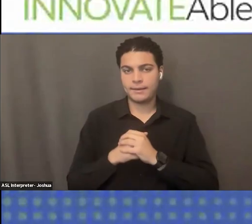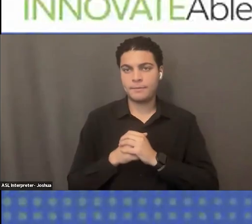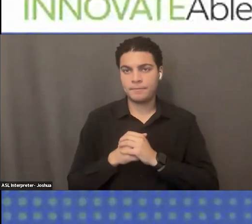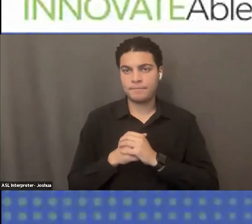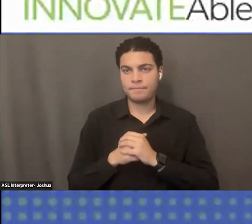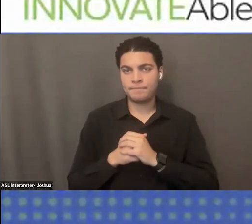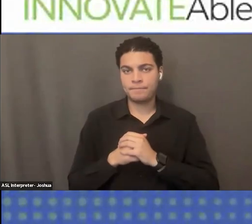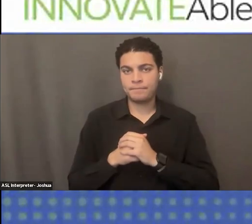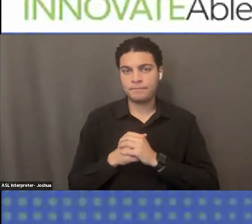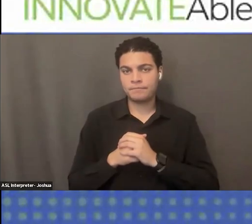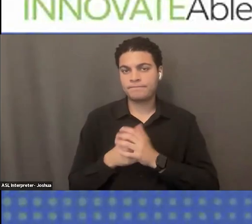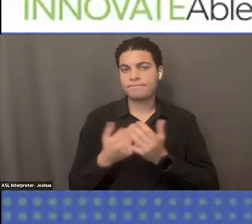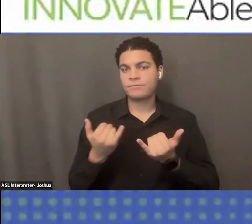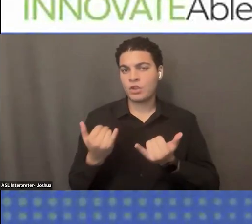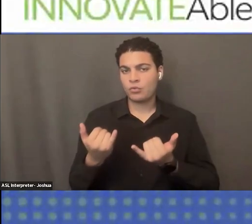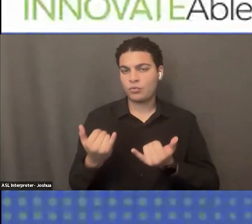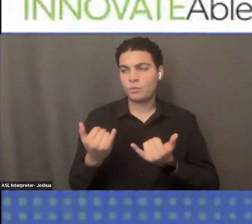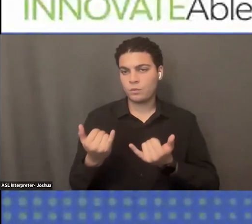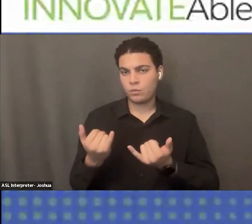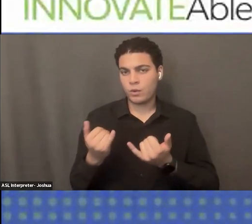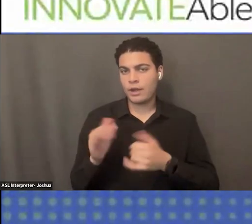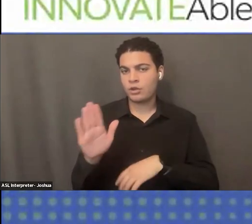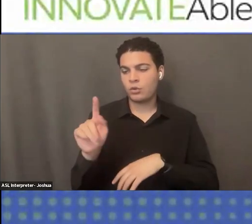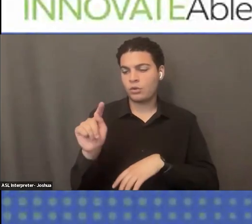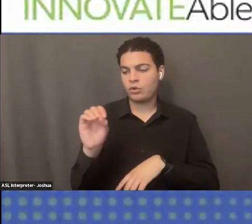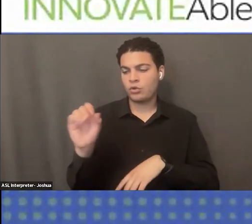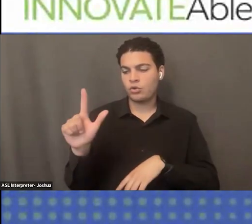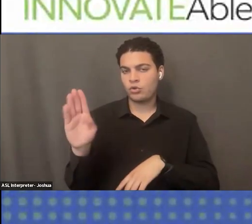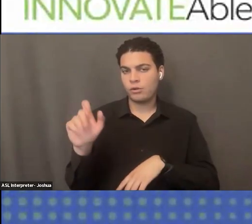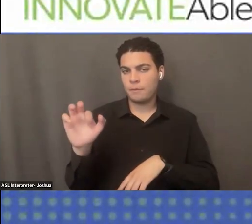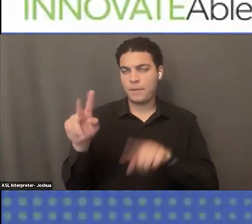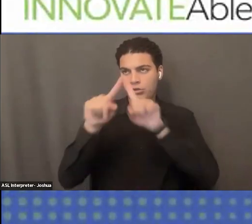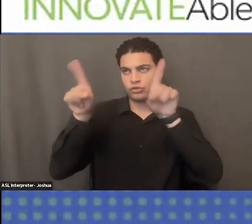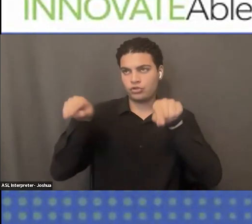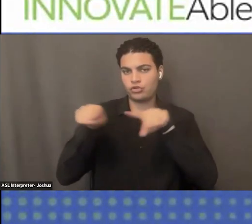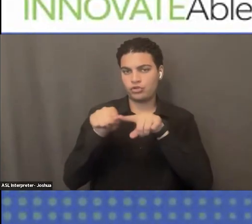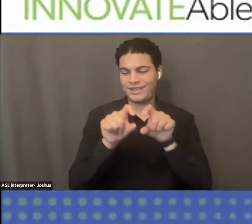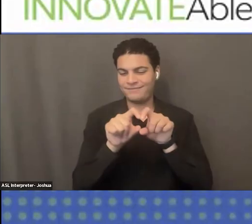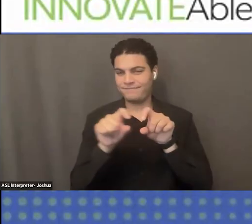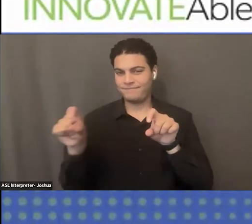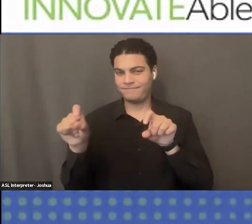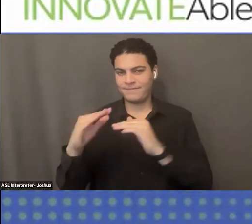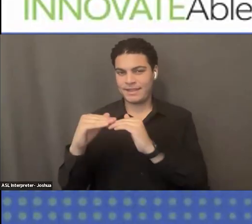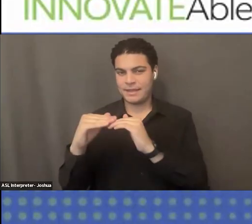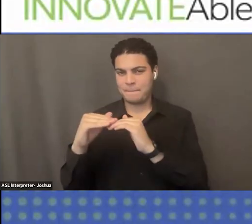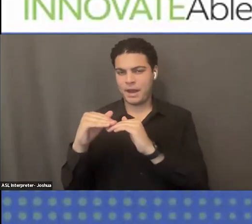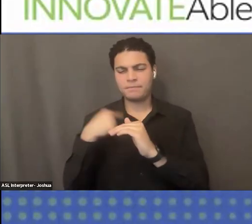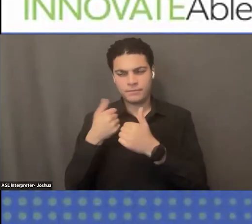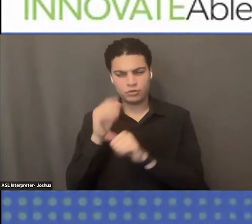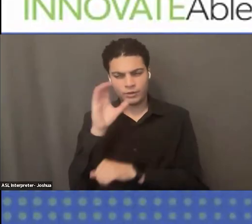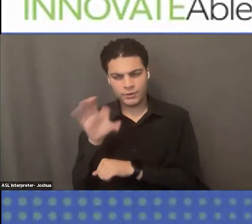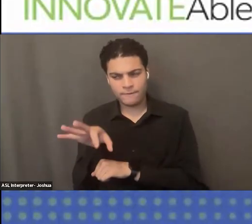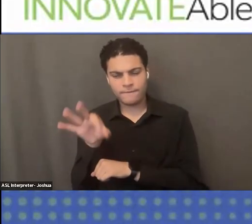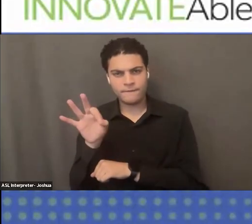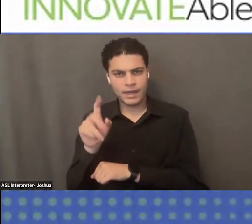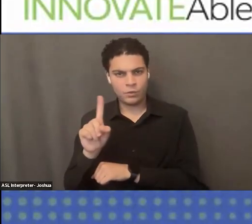It's in the background on your toolbar. You may see it. Let me see if I can find it. This is